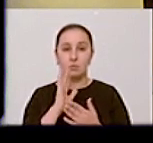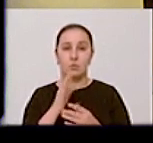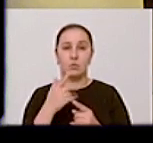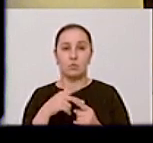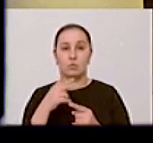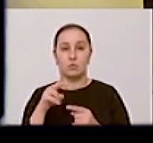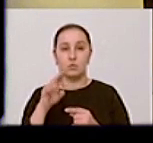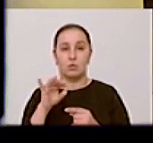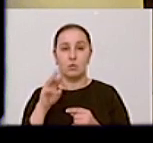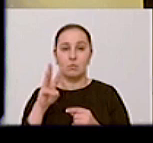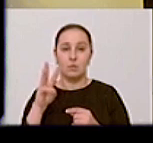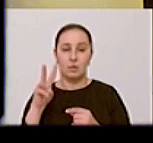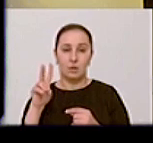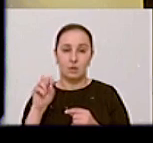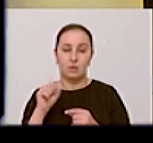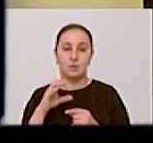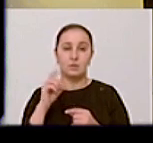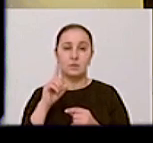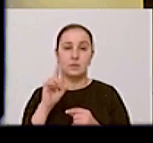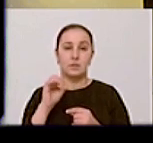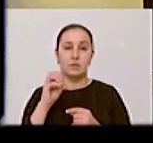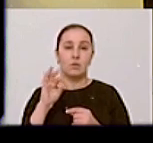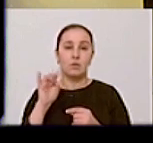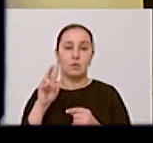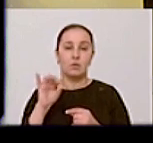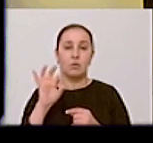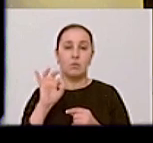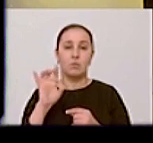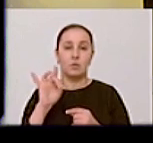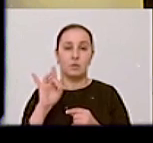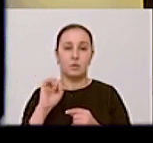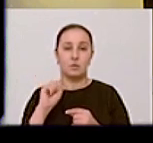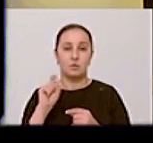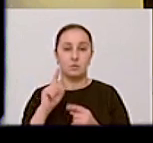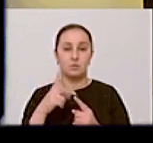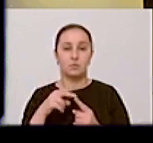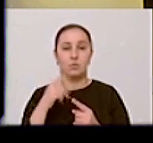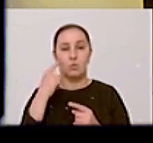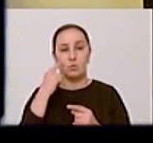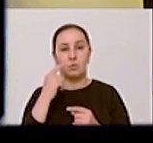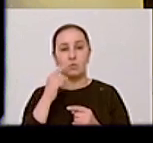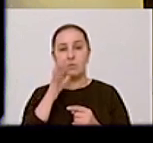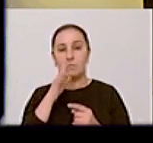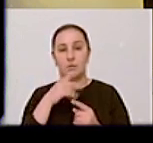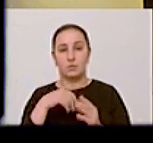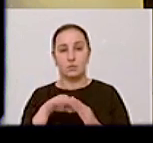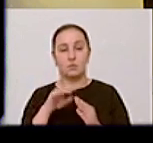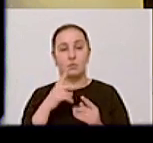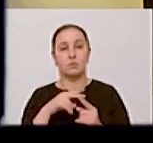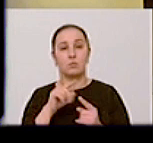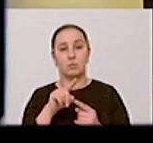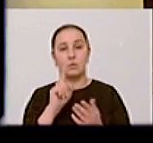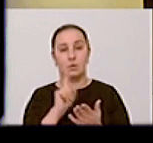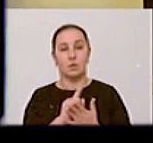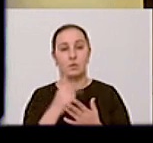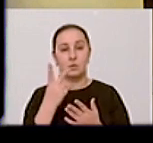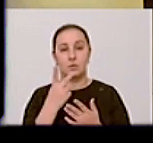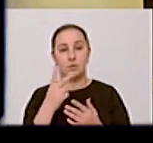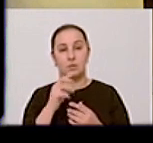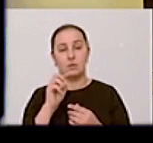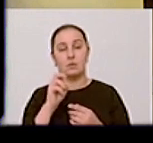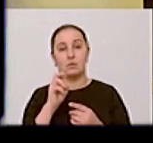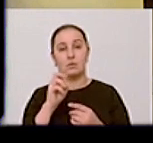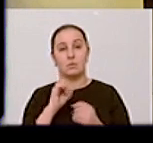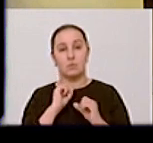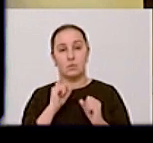U domlami yoki ziyoli obrazimi? Demak, o'ylash uchun vaqt ketdi, chunki har ikkala qahramon